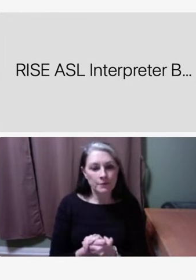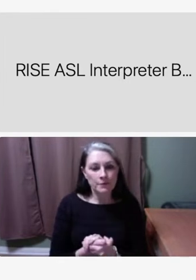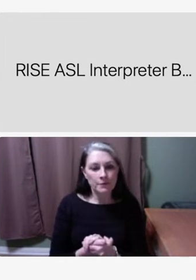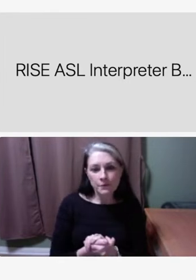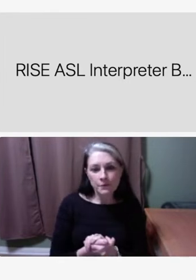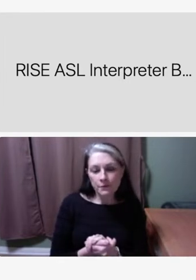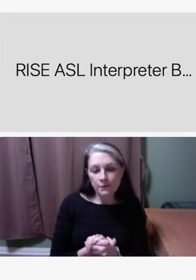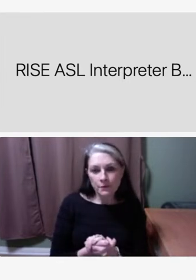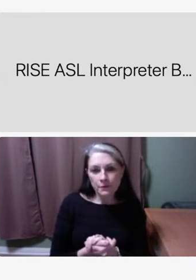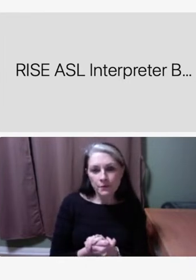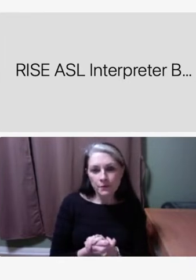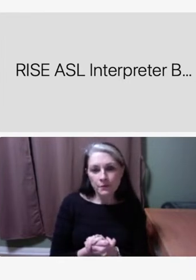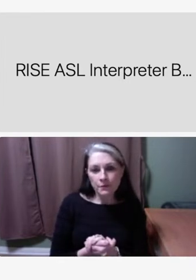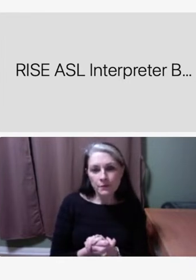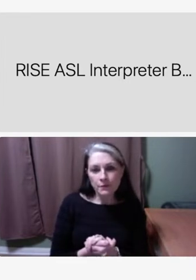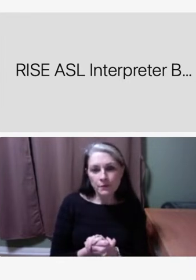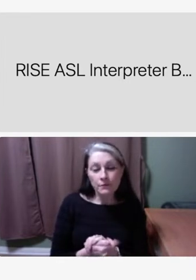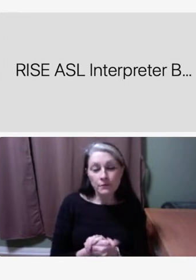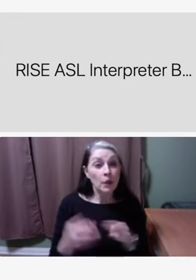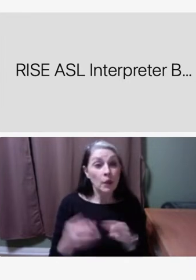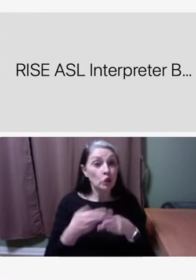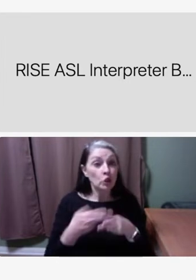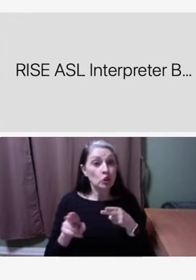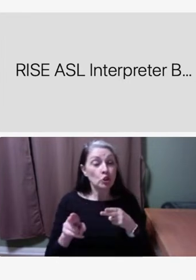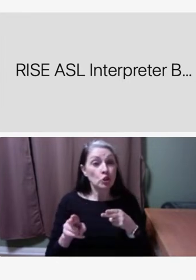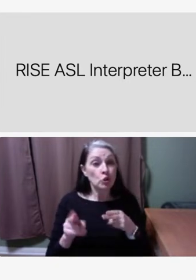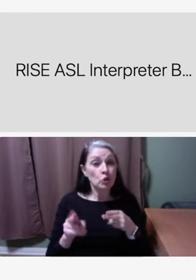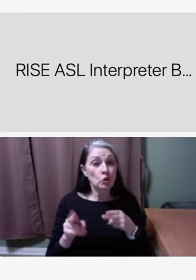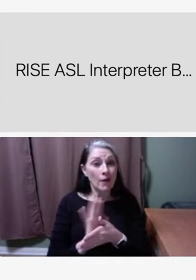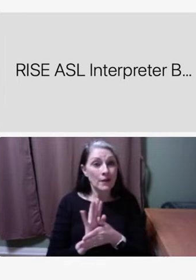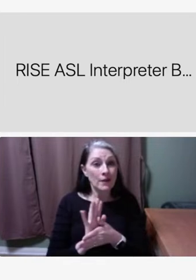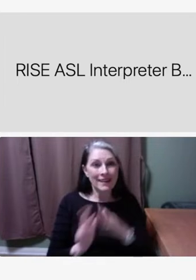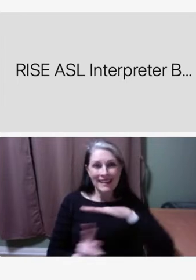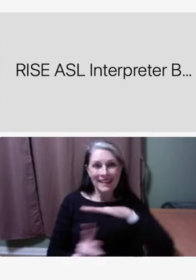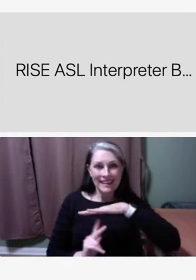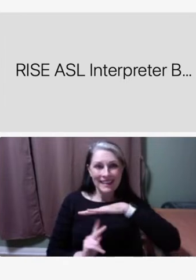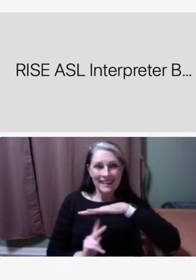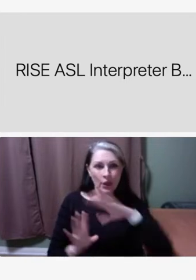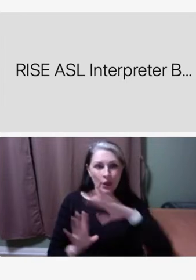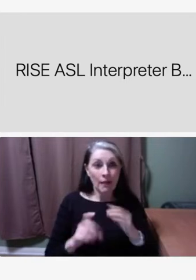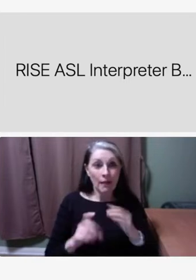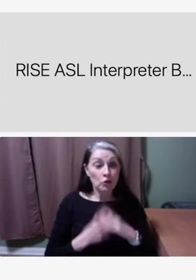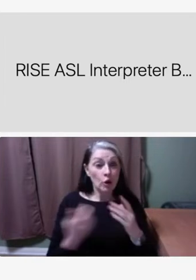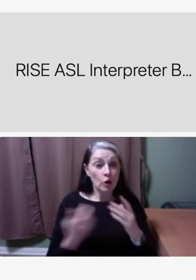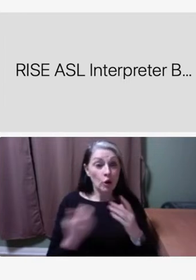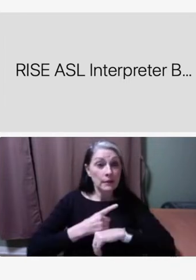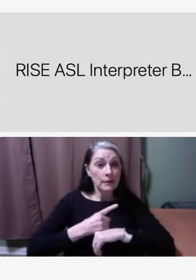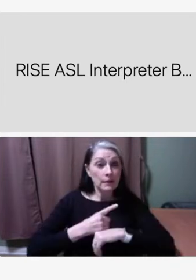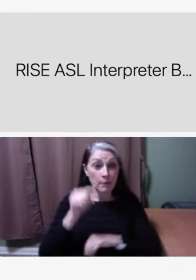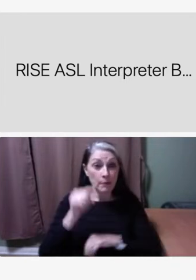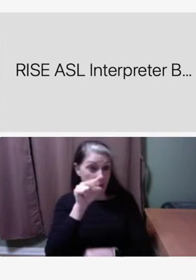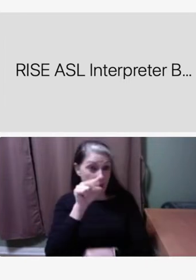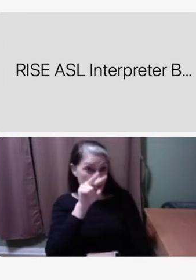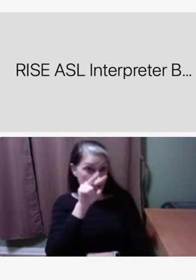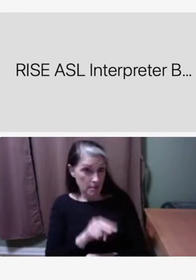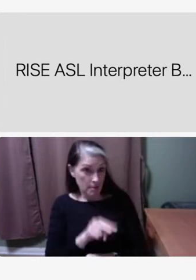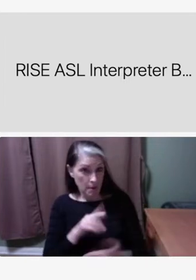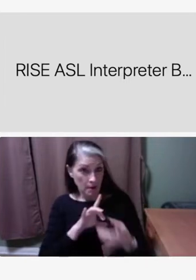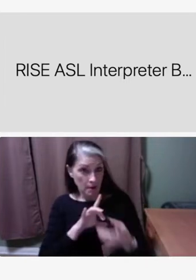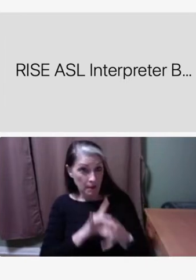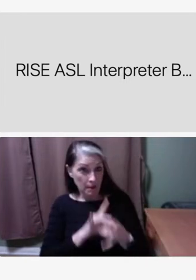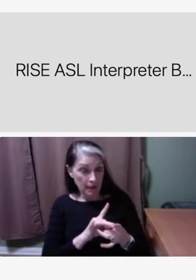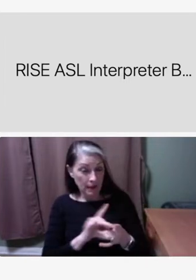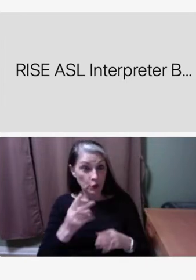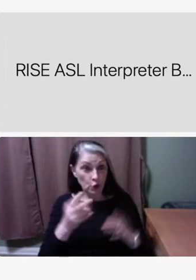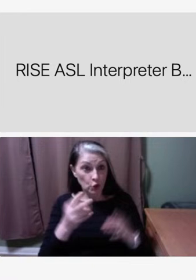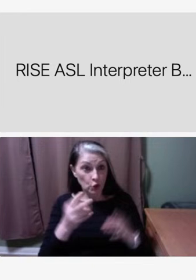That was just a short snippet into one of the kinder classes starting their day, but the link at the bottom is a slide deck that the dual teachers have put together for the board, so you